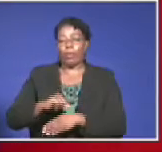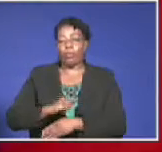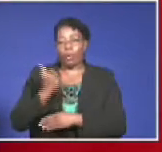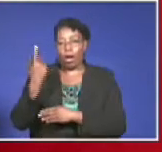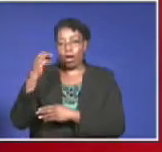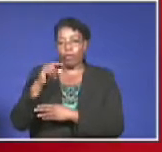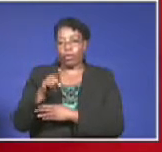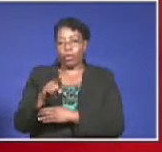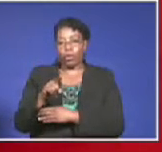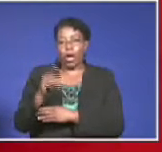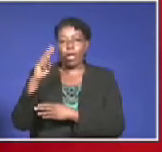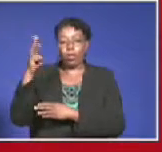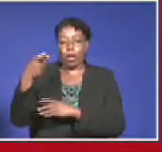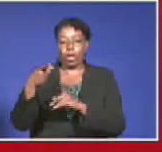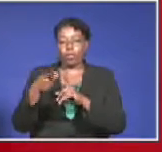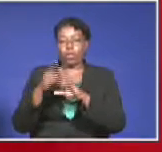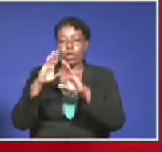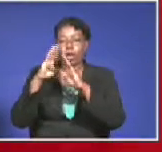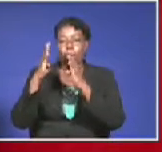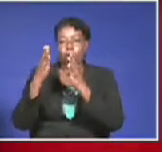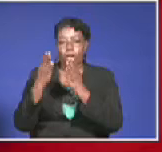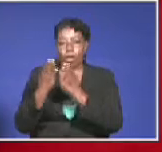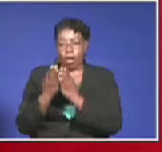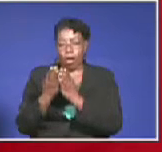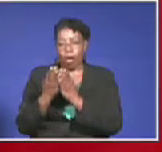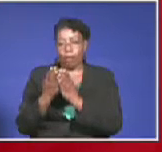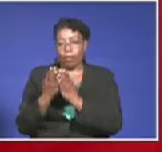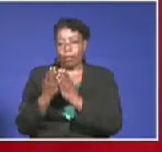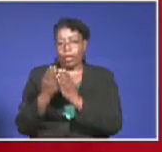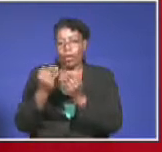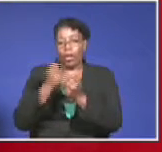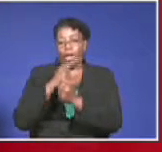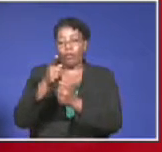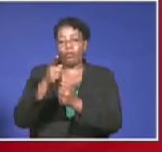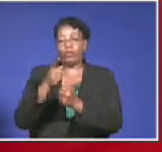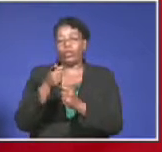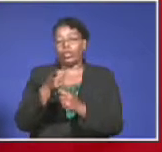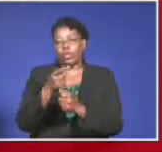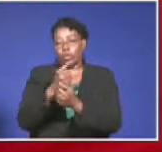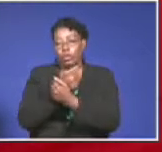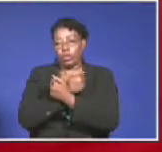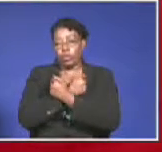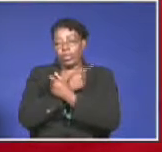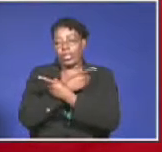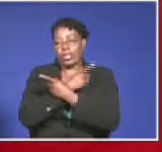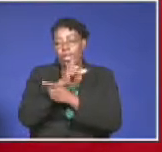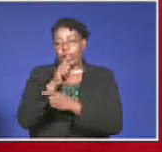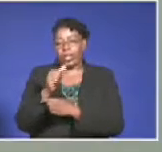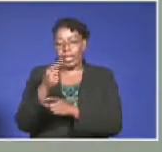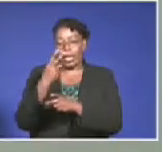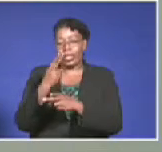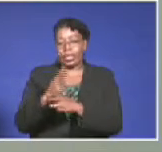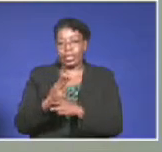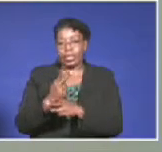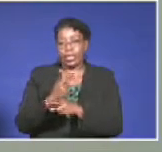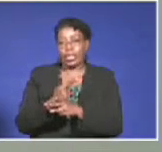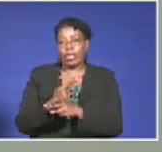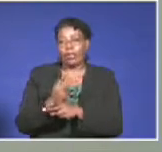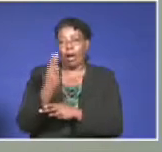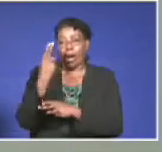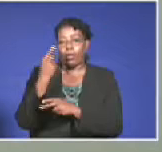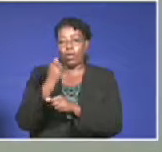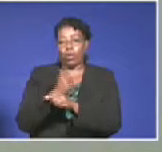of you. Welcome to the club, buddy. You deserve it. I love you to death, man, and keep up the good work down there. You